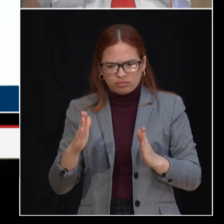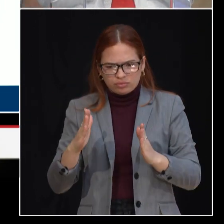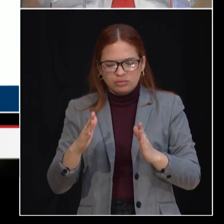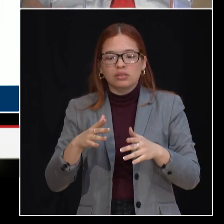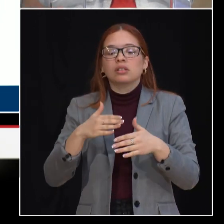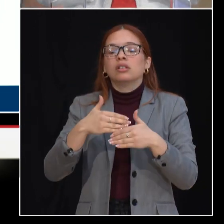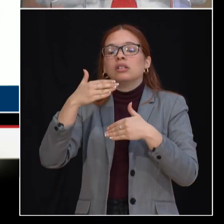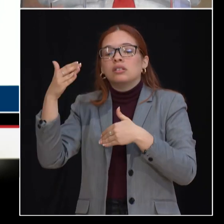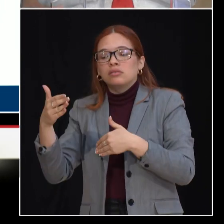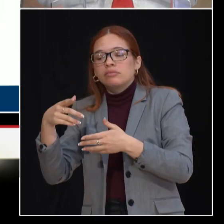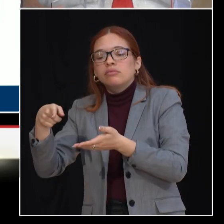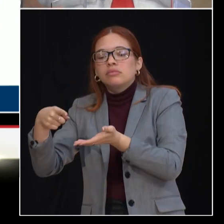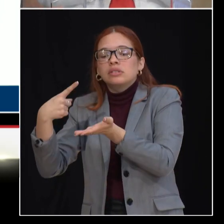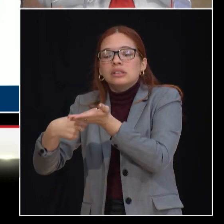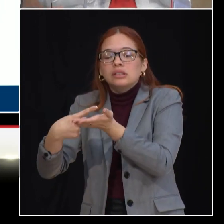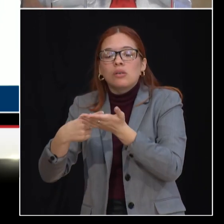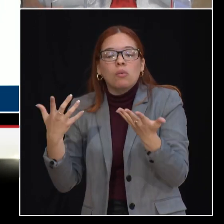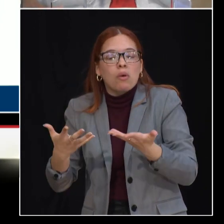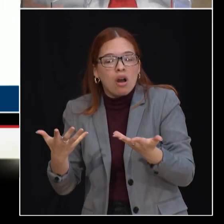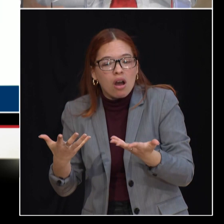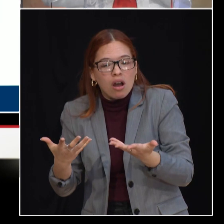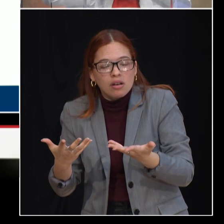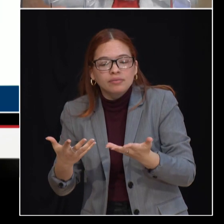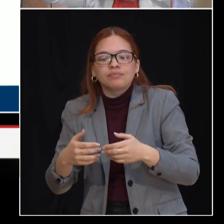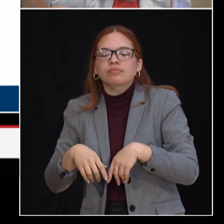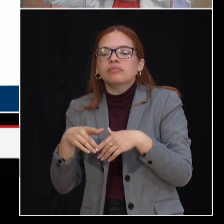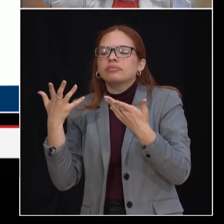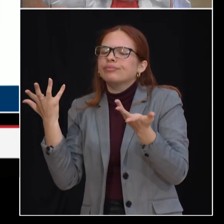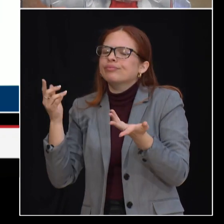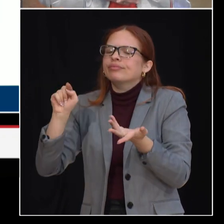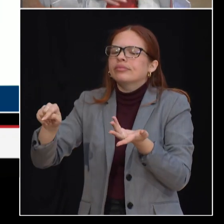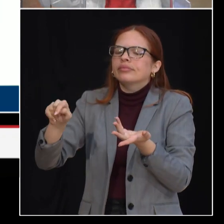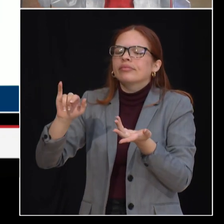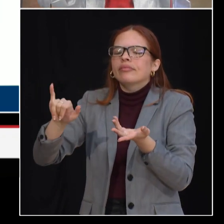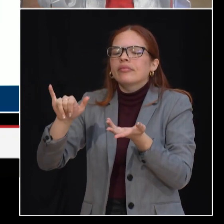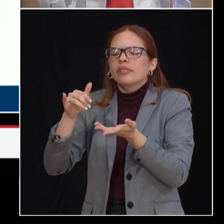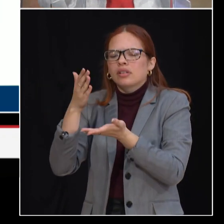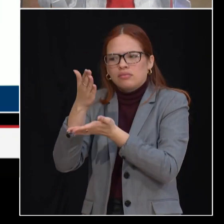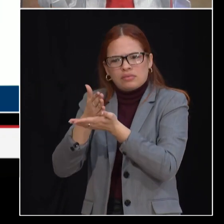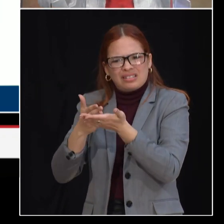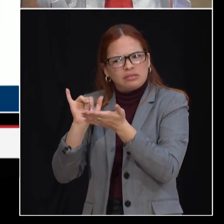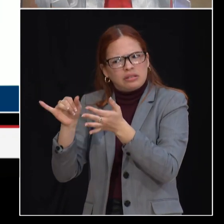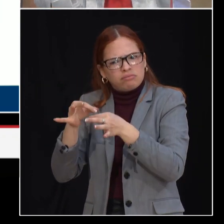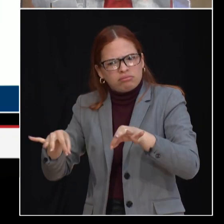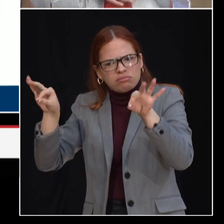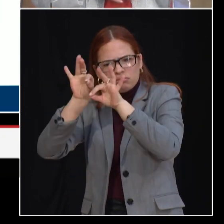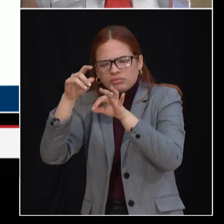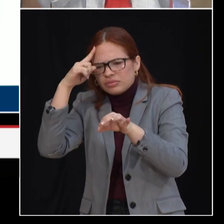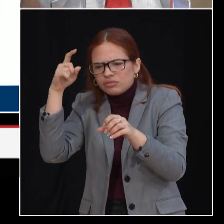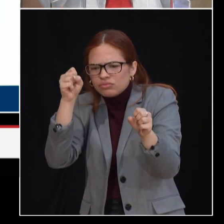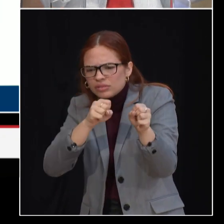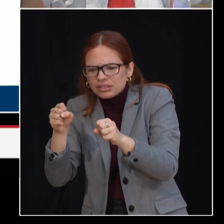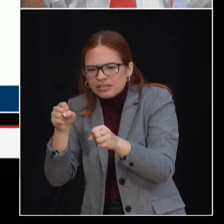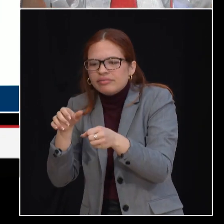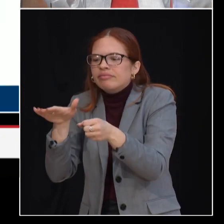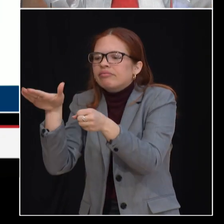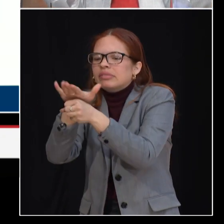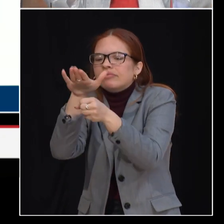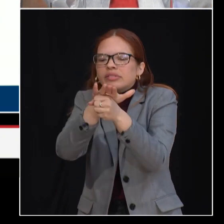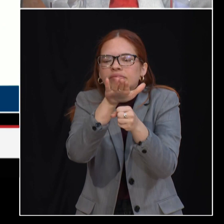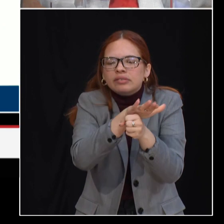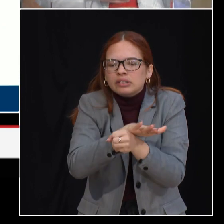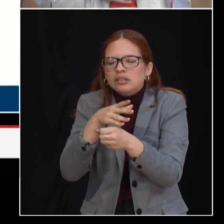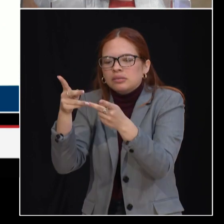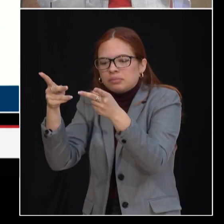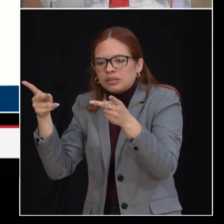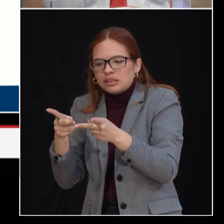talk about another important component of that strategy, which is filling the space, all right? And we talk about filling the